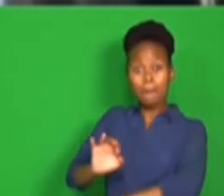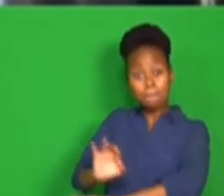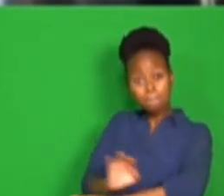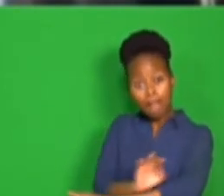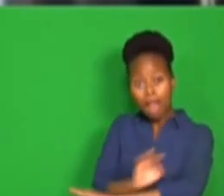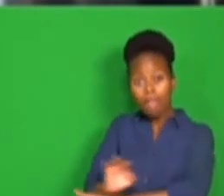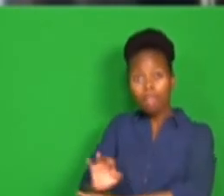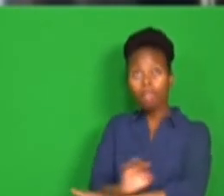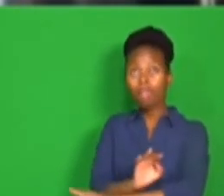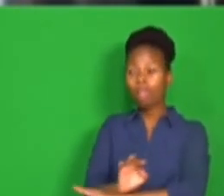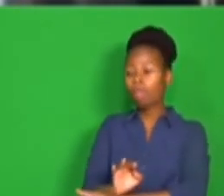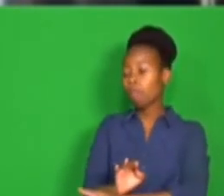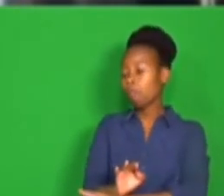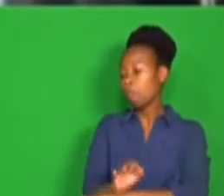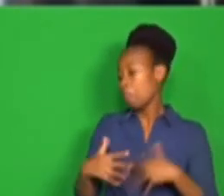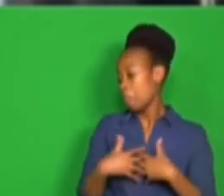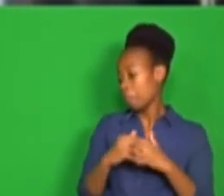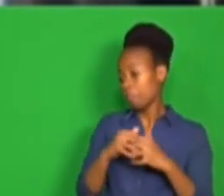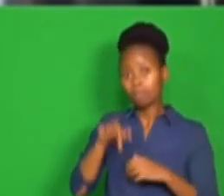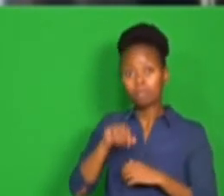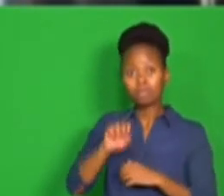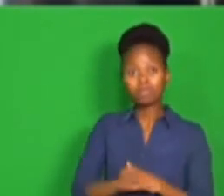South Africa be